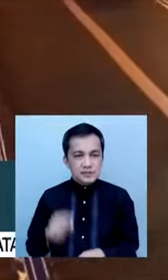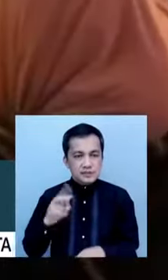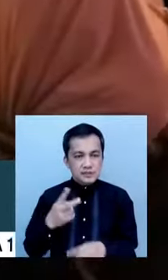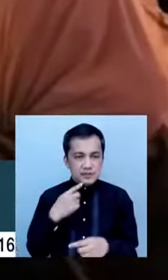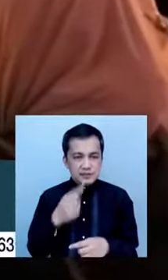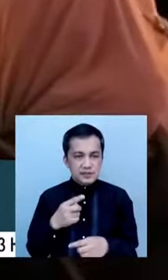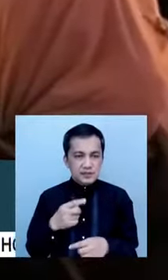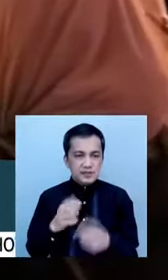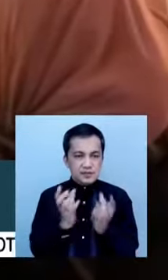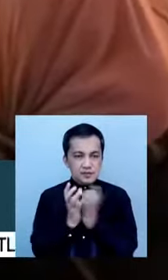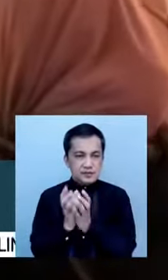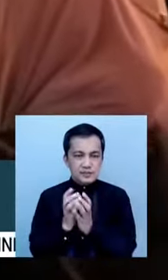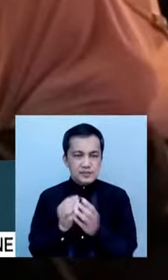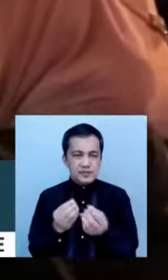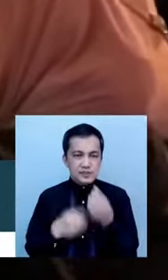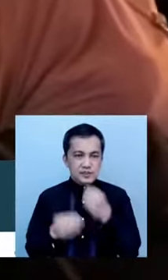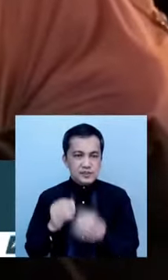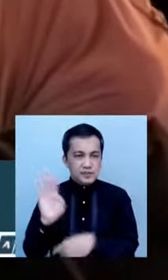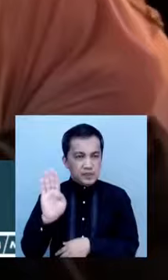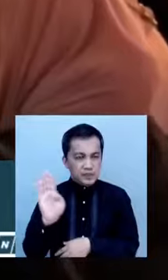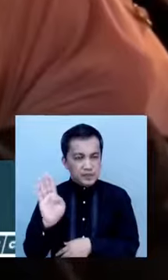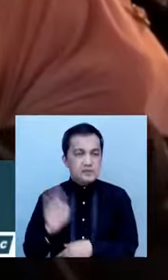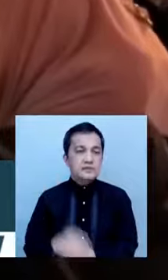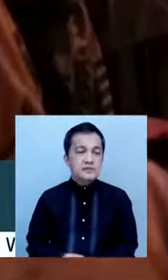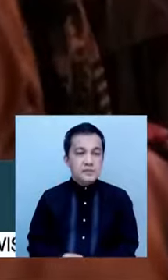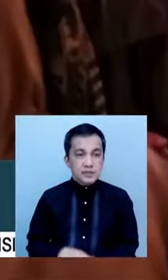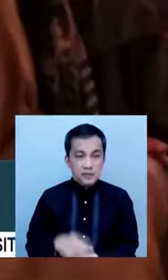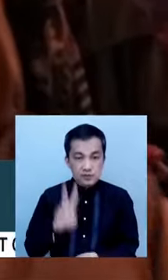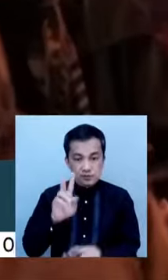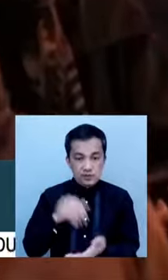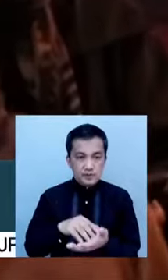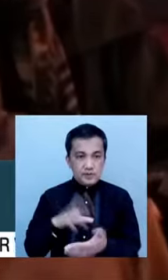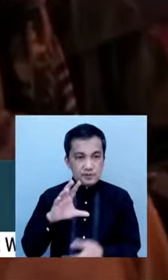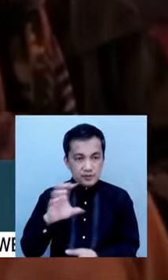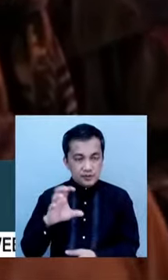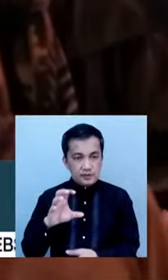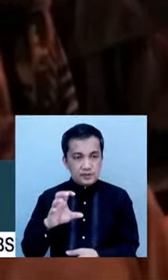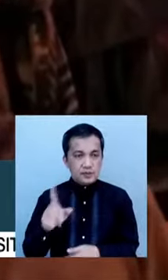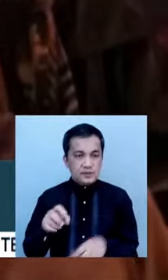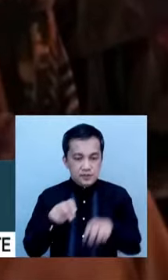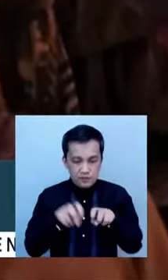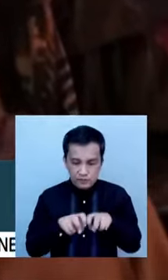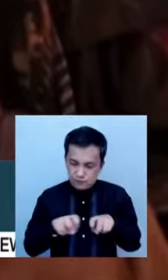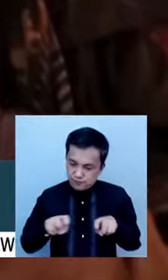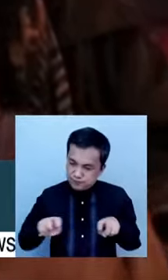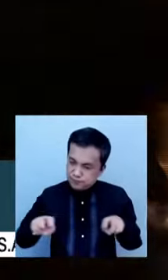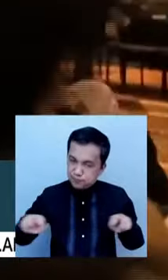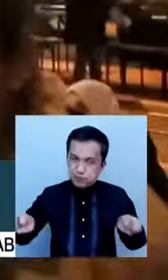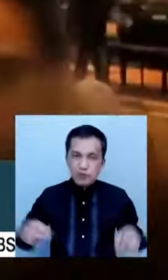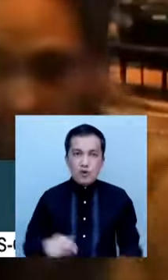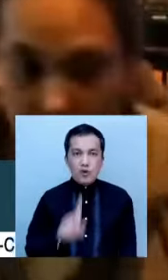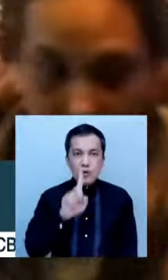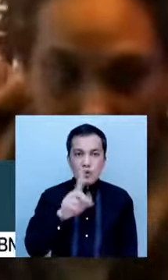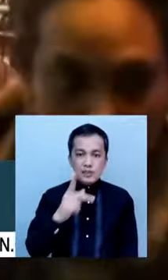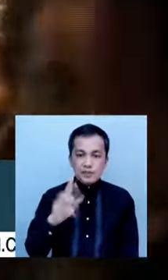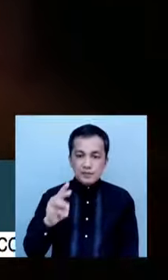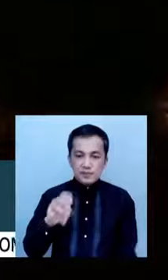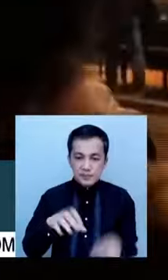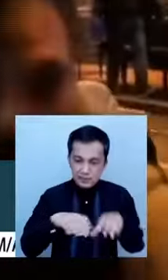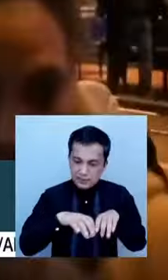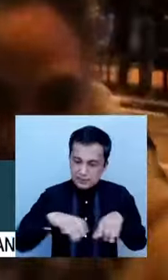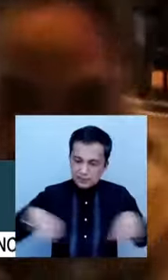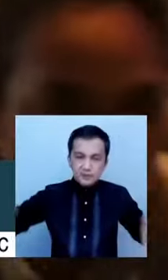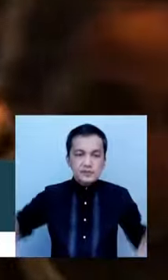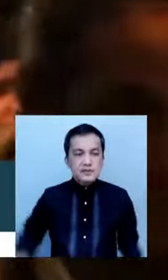community dinner in the Belgian city. Last year, around 2,500 sat down at a 1-kilometer-long table. This year,